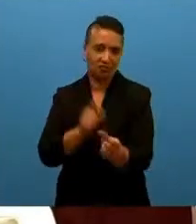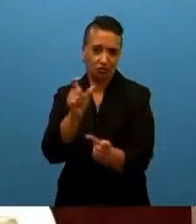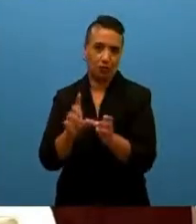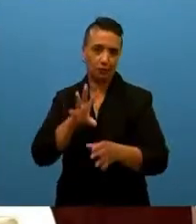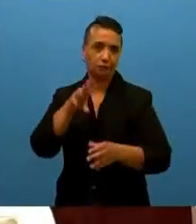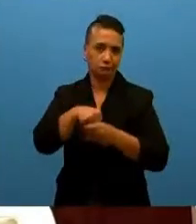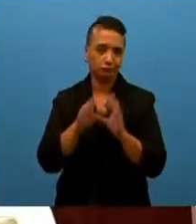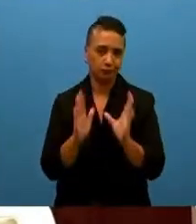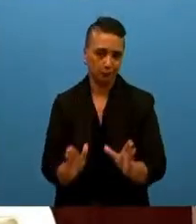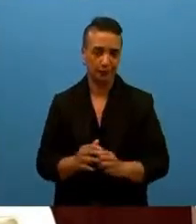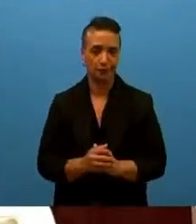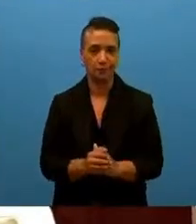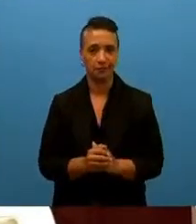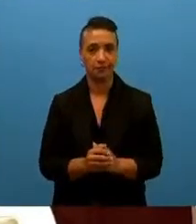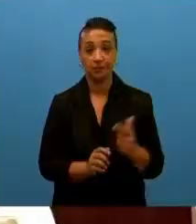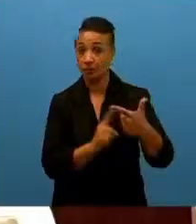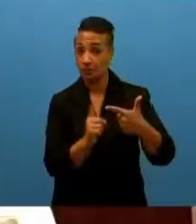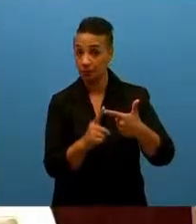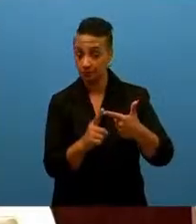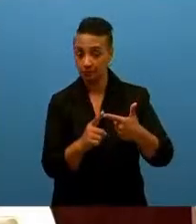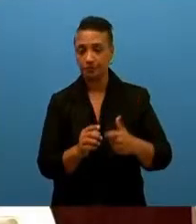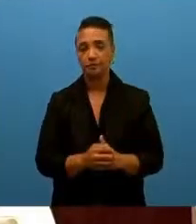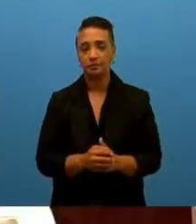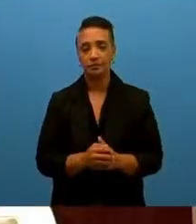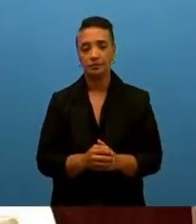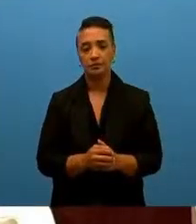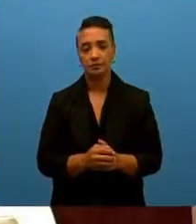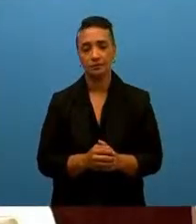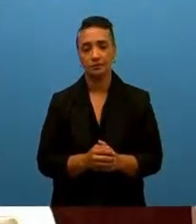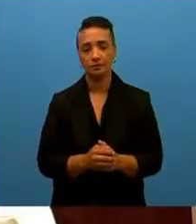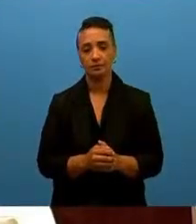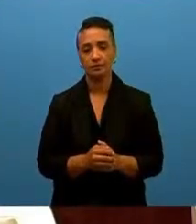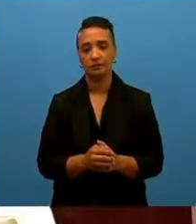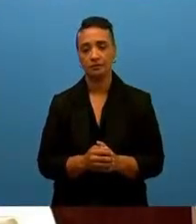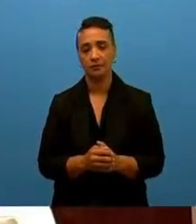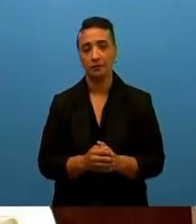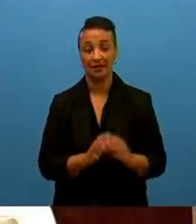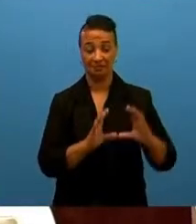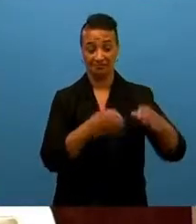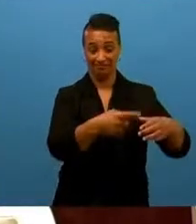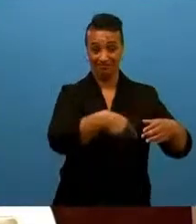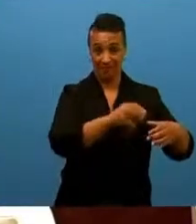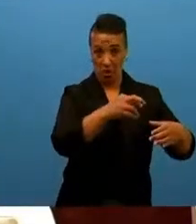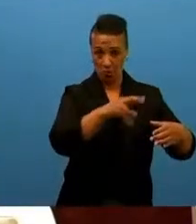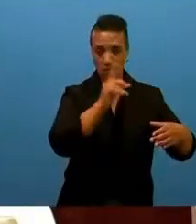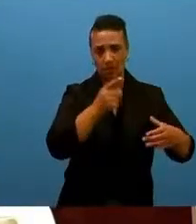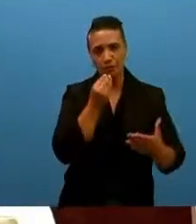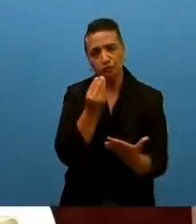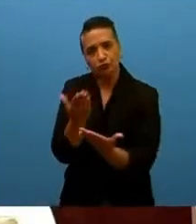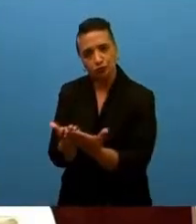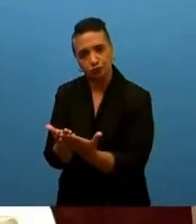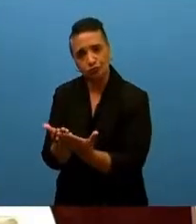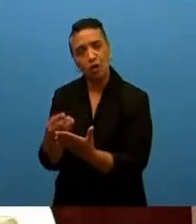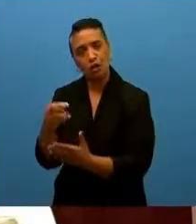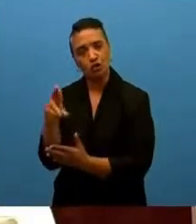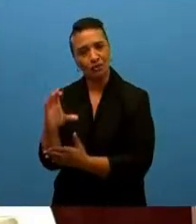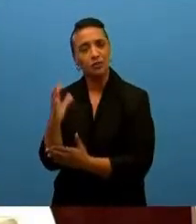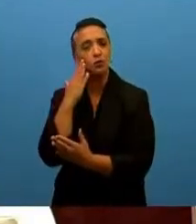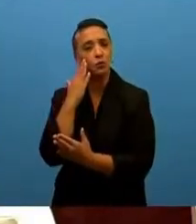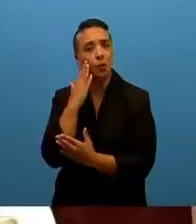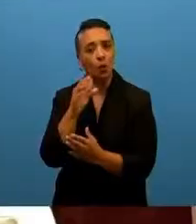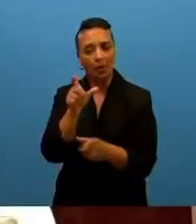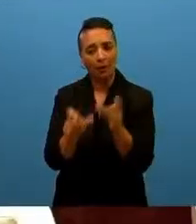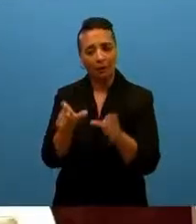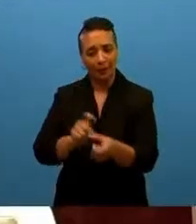request the expert mechanism to recommend to the Human Rights Council to decide on the enhanced participation on indigenous